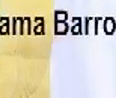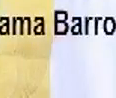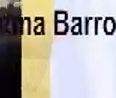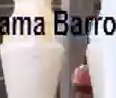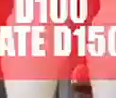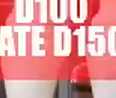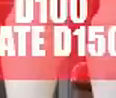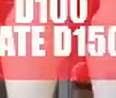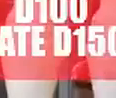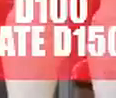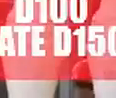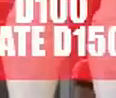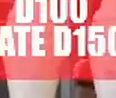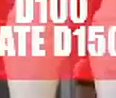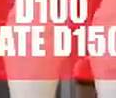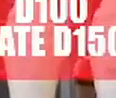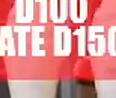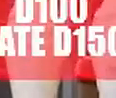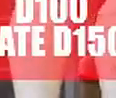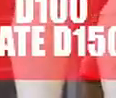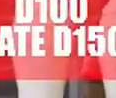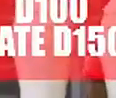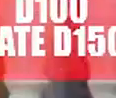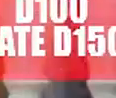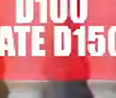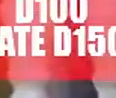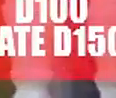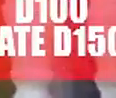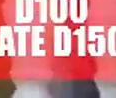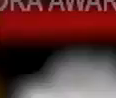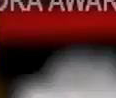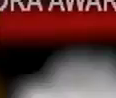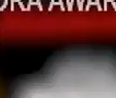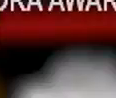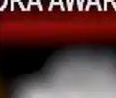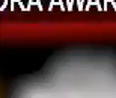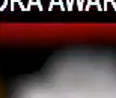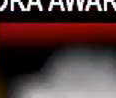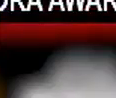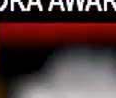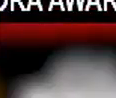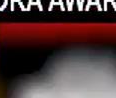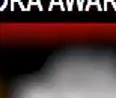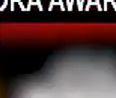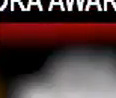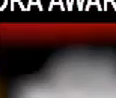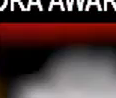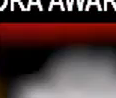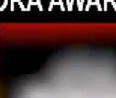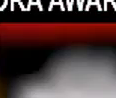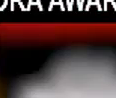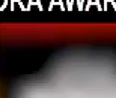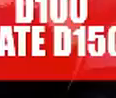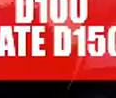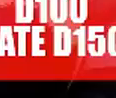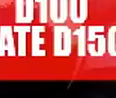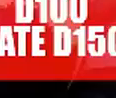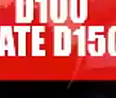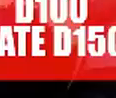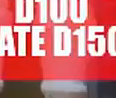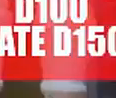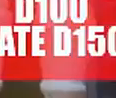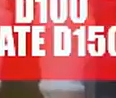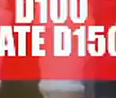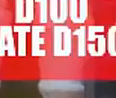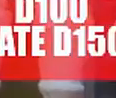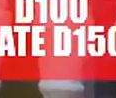Fatma baba ye nyim ben kere sika ya ditel la ka ke nyaton ko Amadou Kora wo fanam be jele don ajaratu fatu sonko